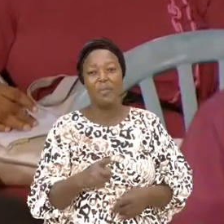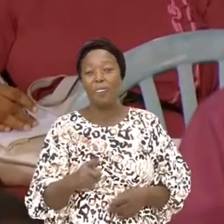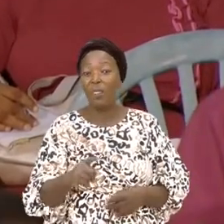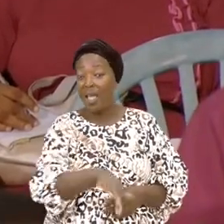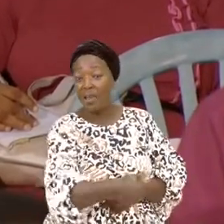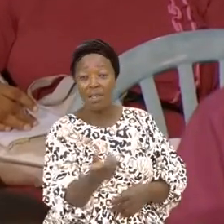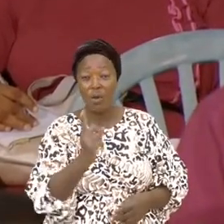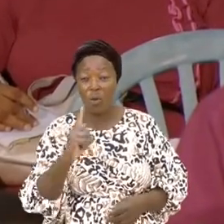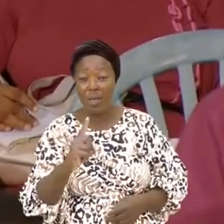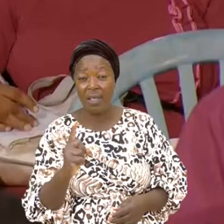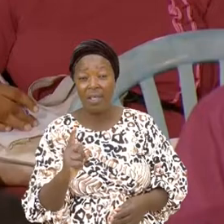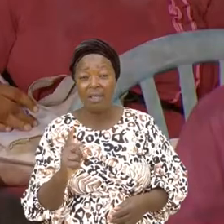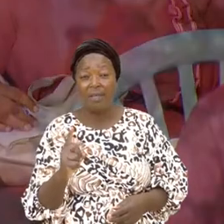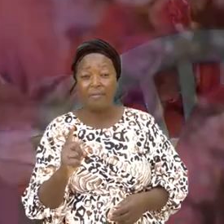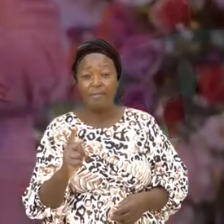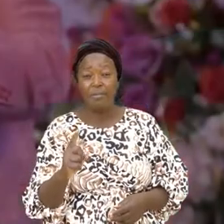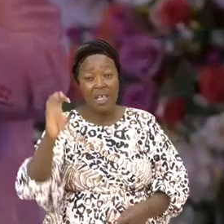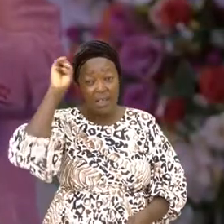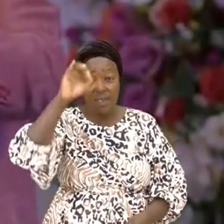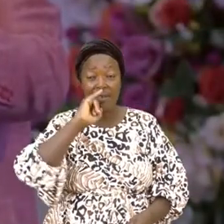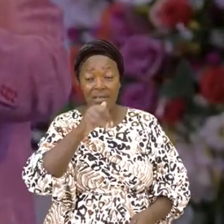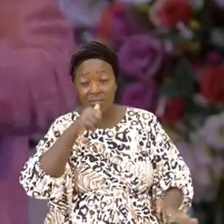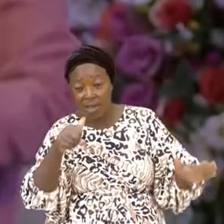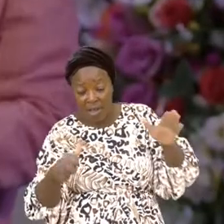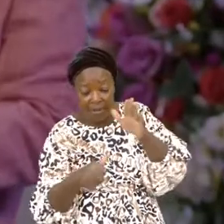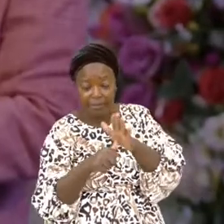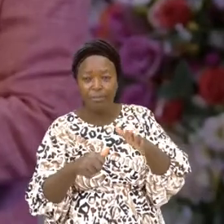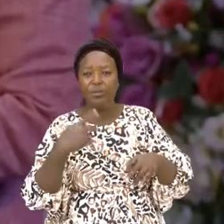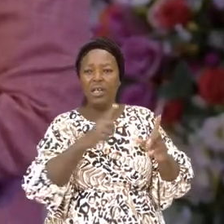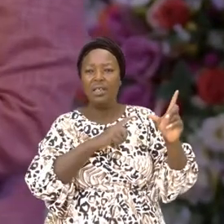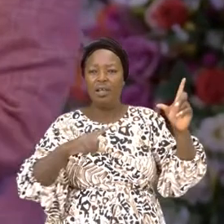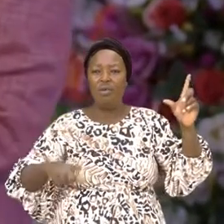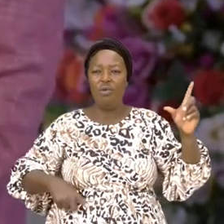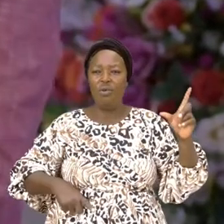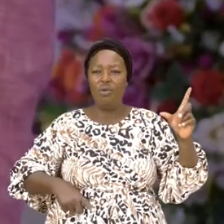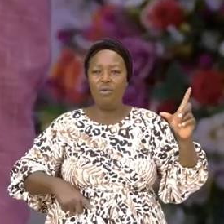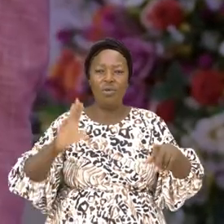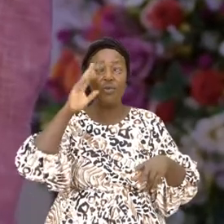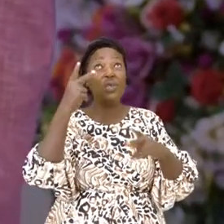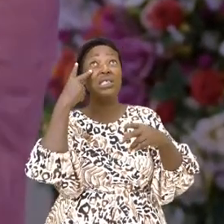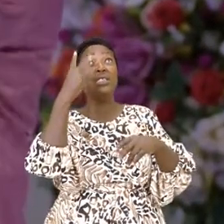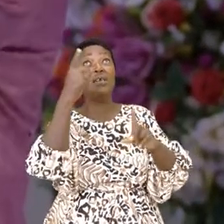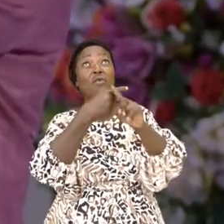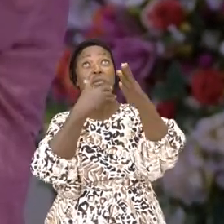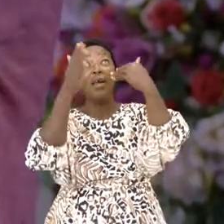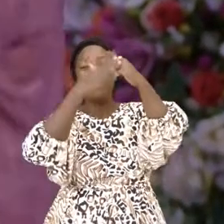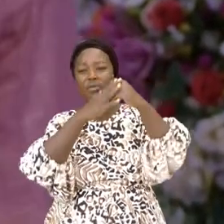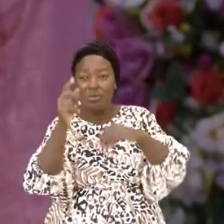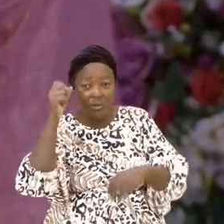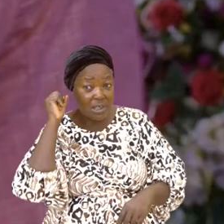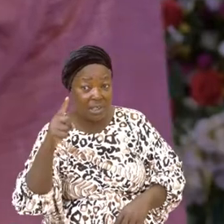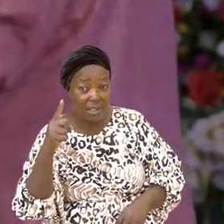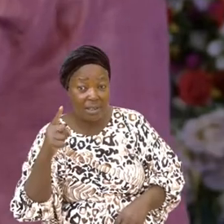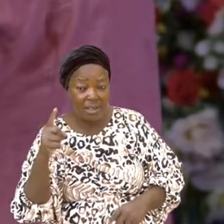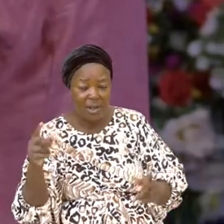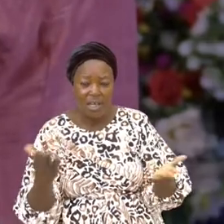Whatever is hiding, the Lord will see from heaven. You understand? Here